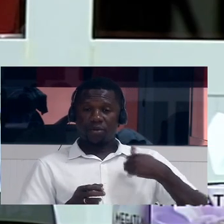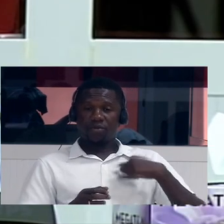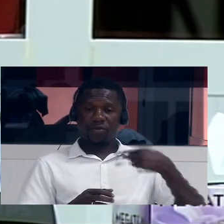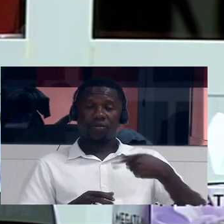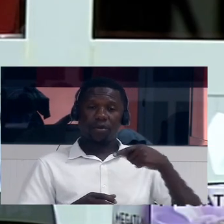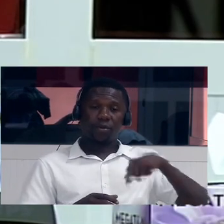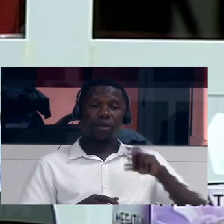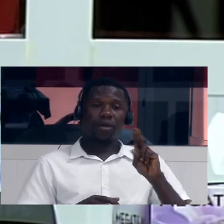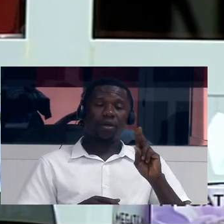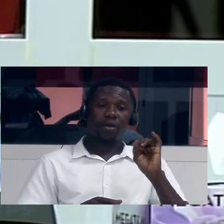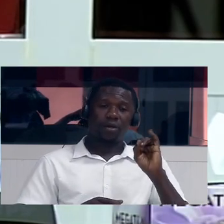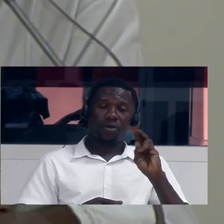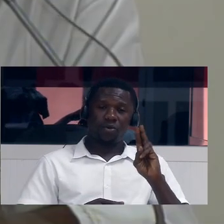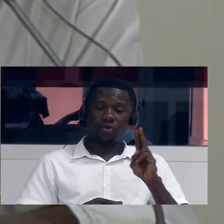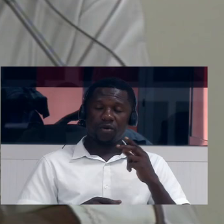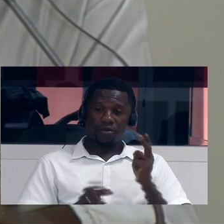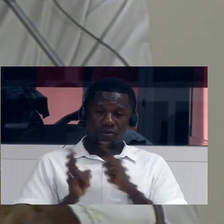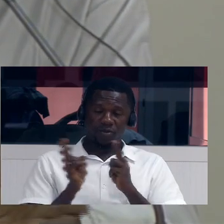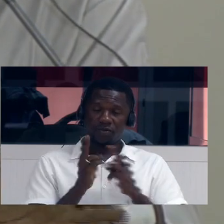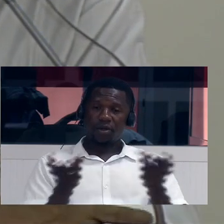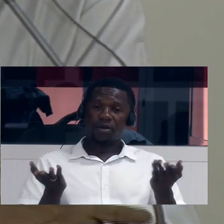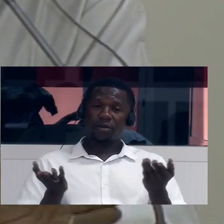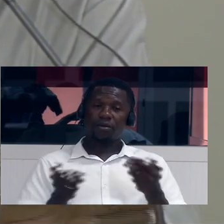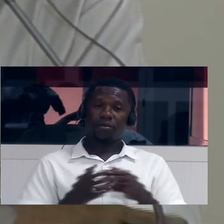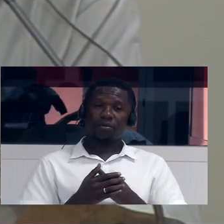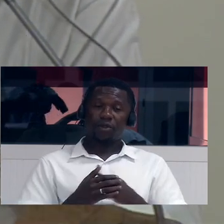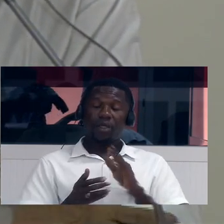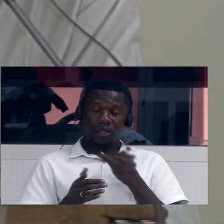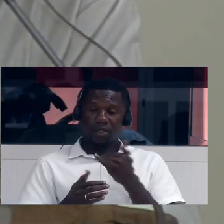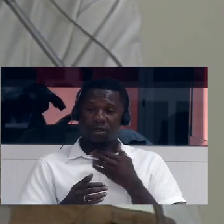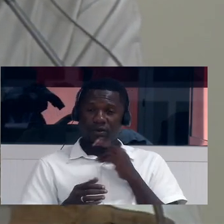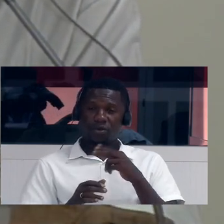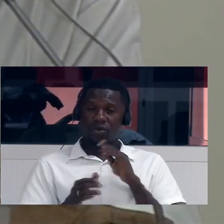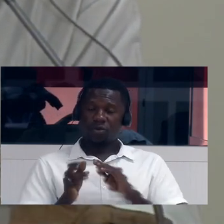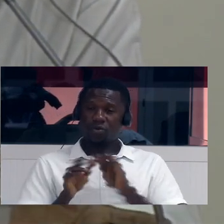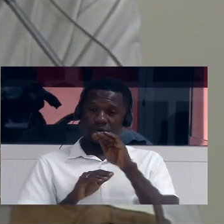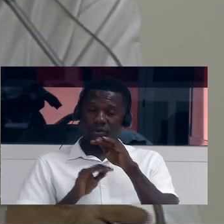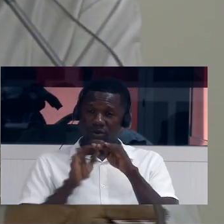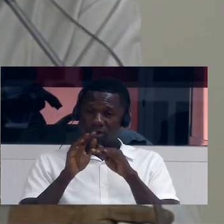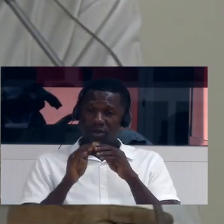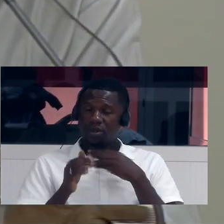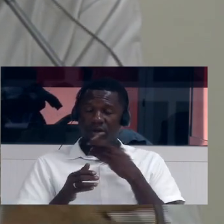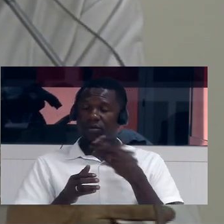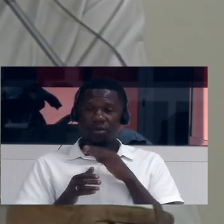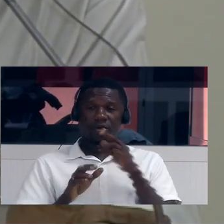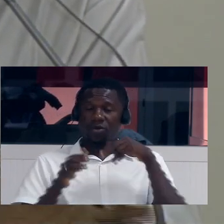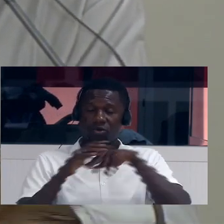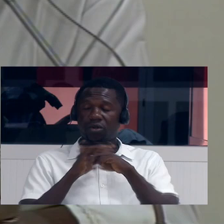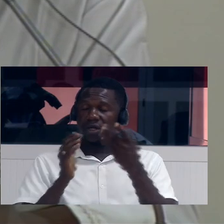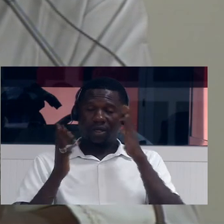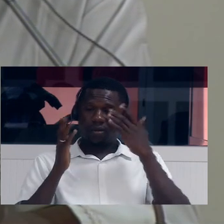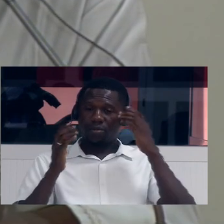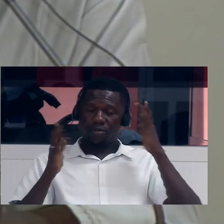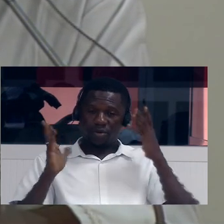that. Yeah, I said you could have gone a little one more step, and that wouldn't have launched you into any problem.